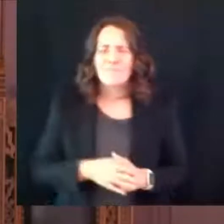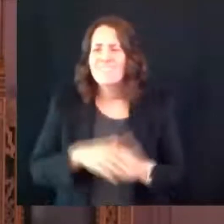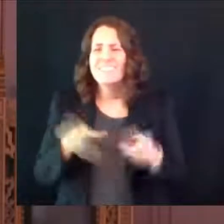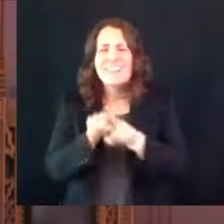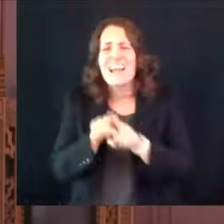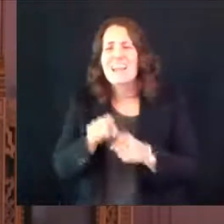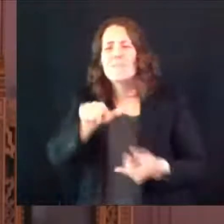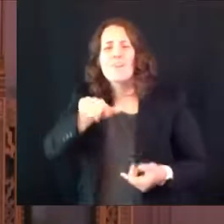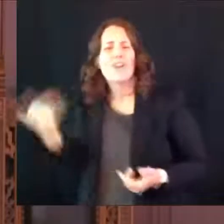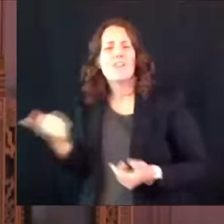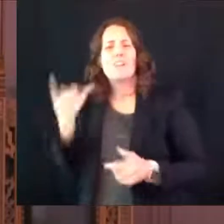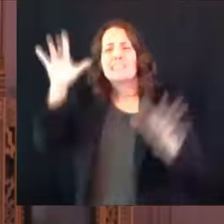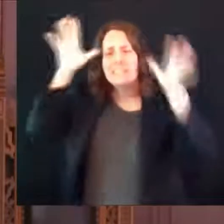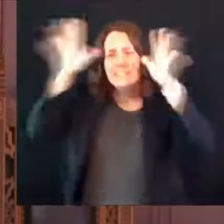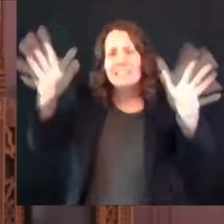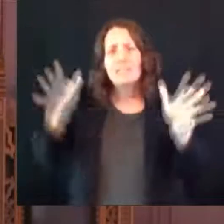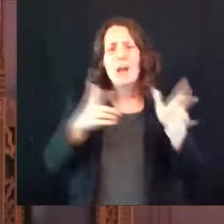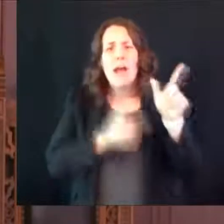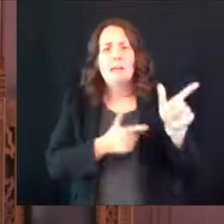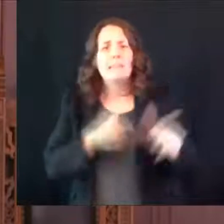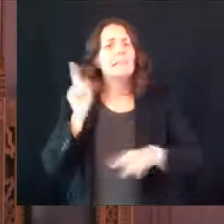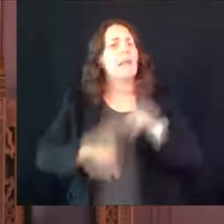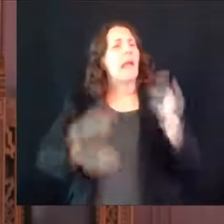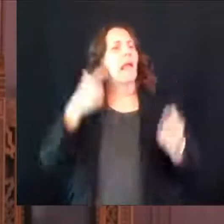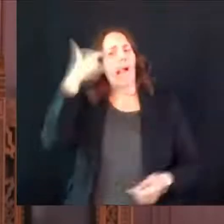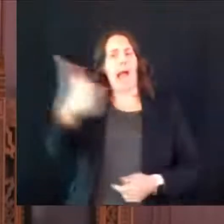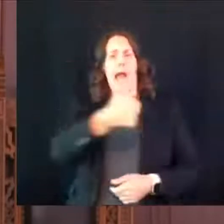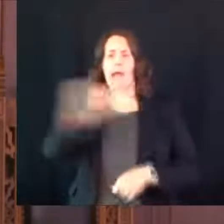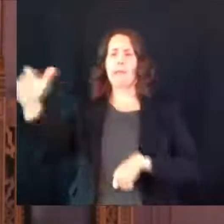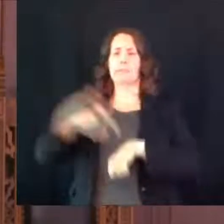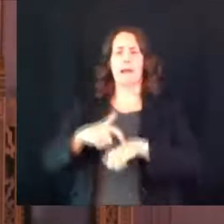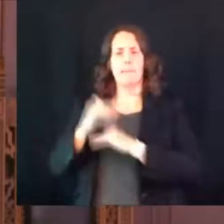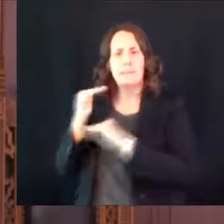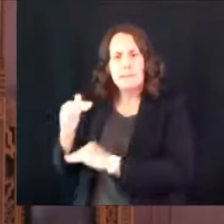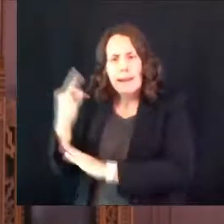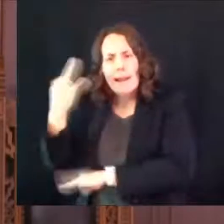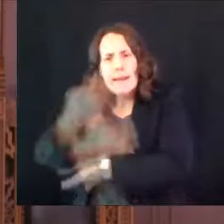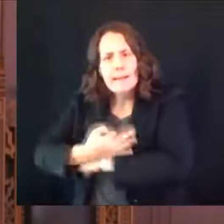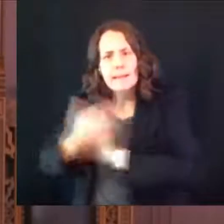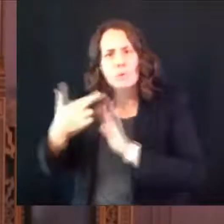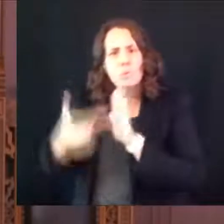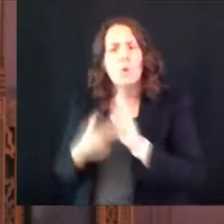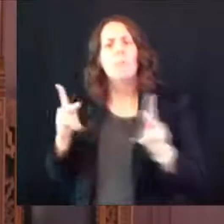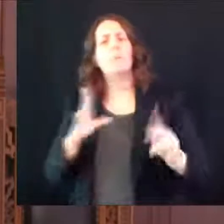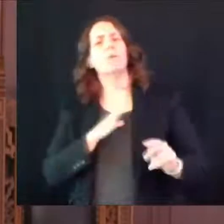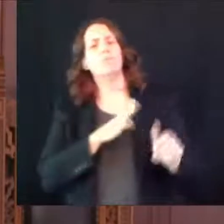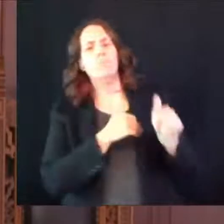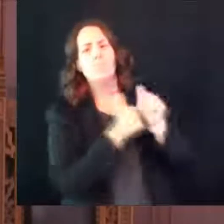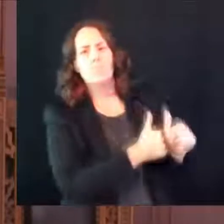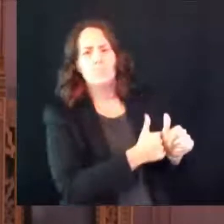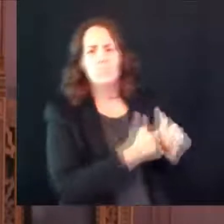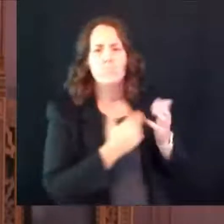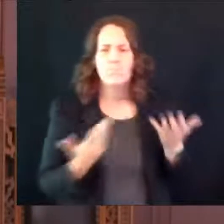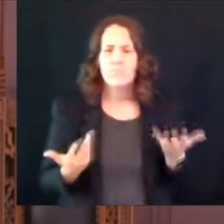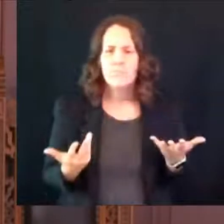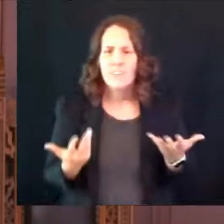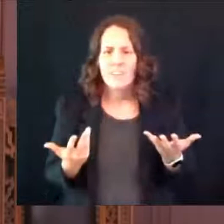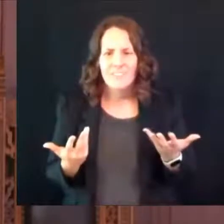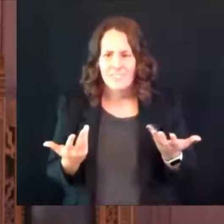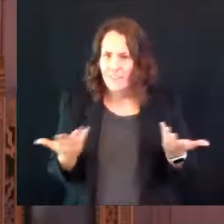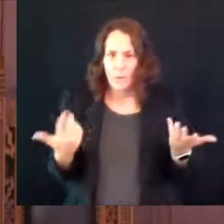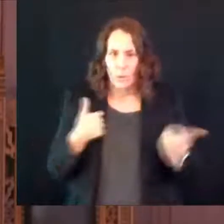drive. You can't drive on the left-hand side of the road. There's all sorts of things that and we don't permit smoking